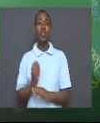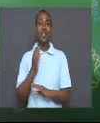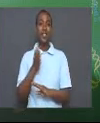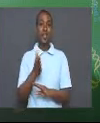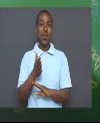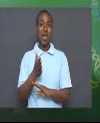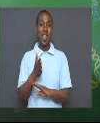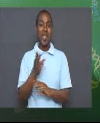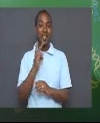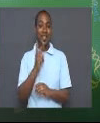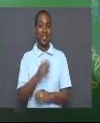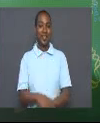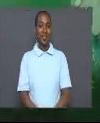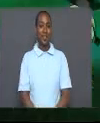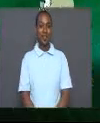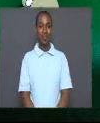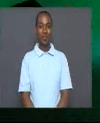in a few minutes.